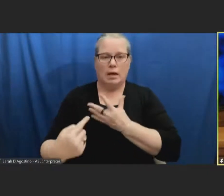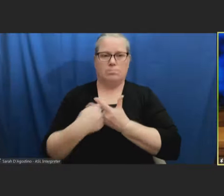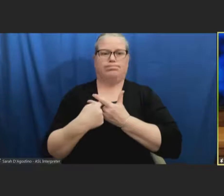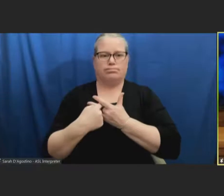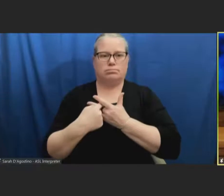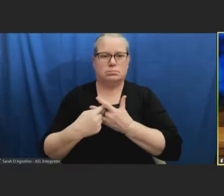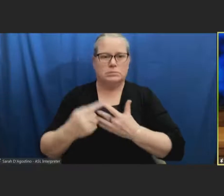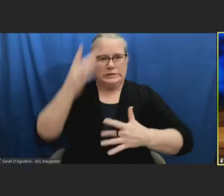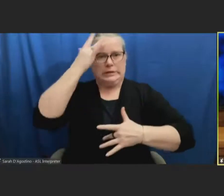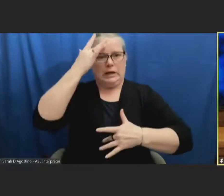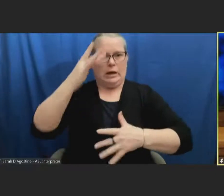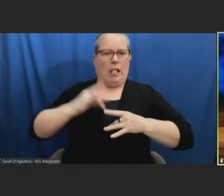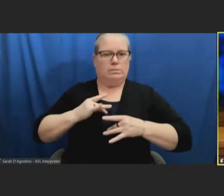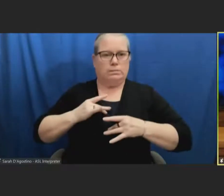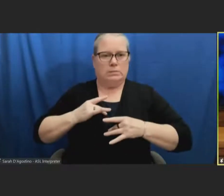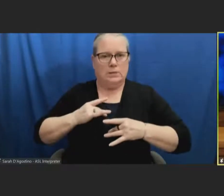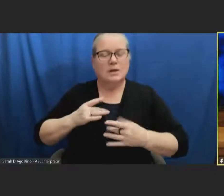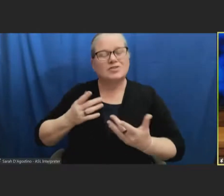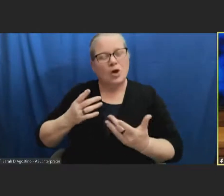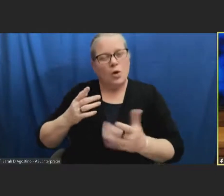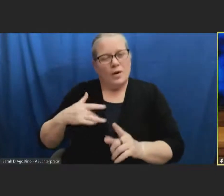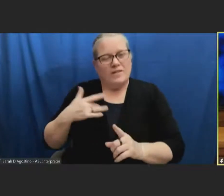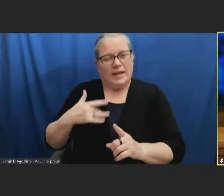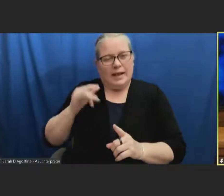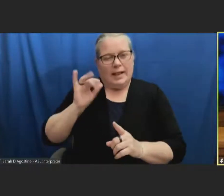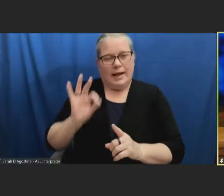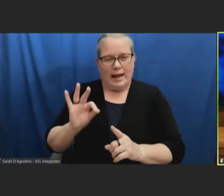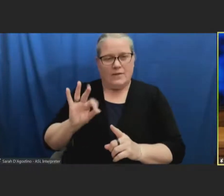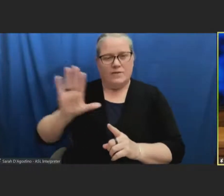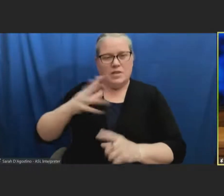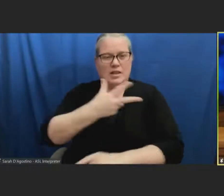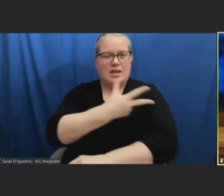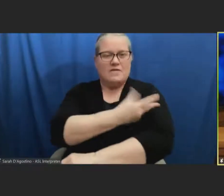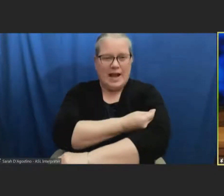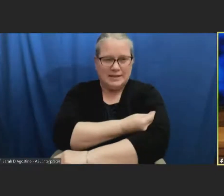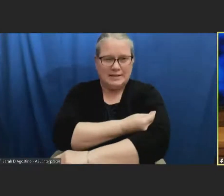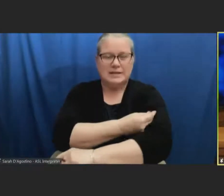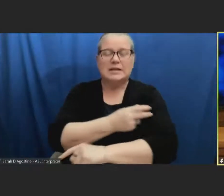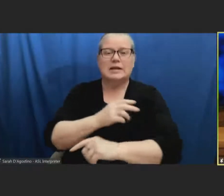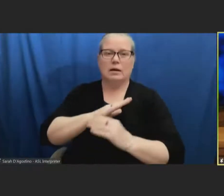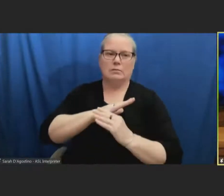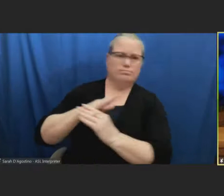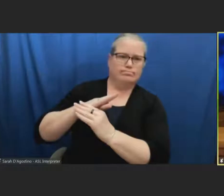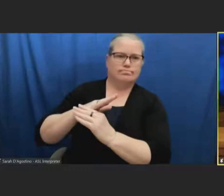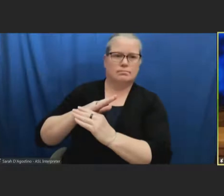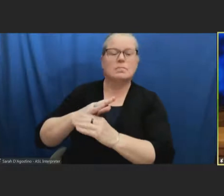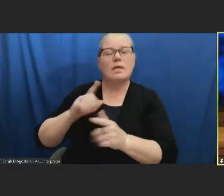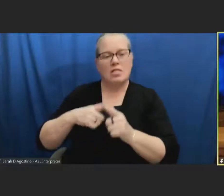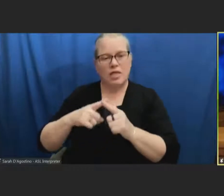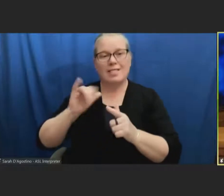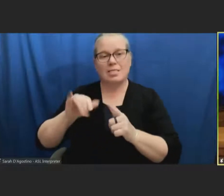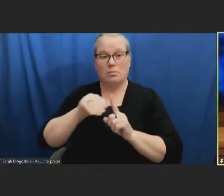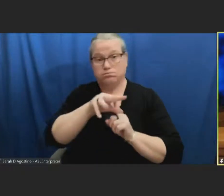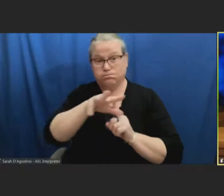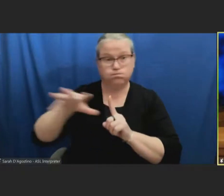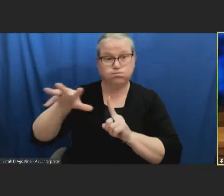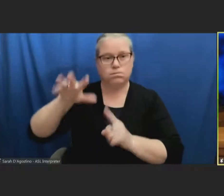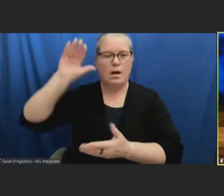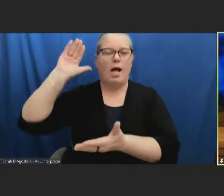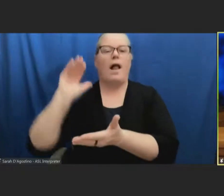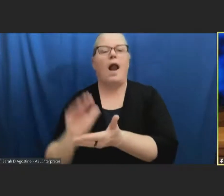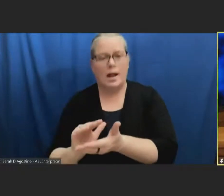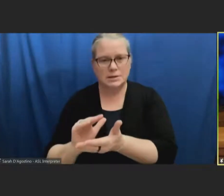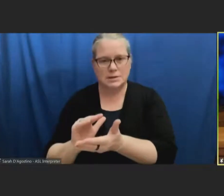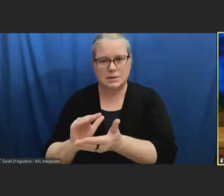to this variant, it could restore its ability to substantially reduce transmission, and then it becomes a even more important public health tool.